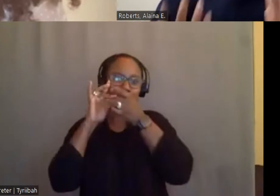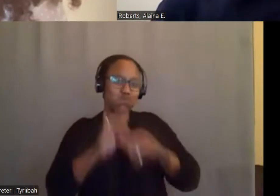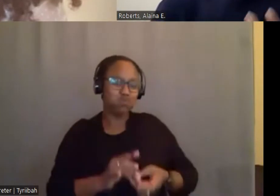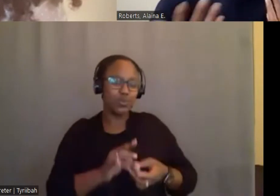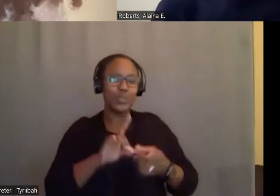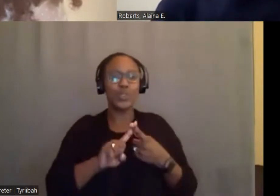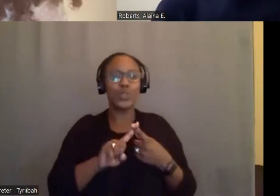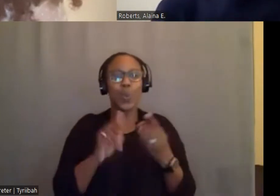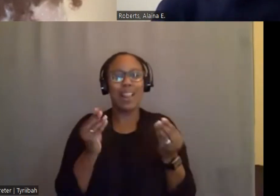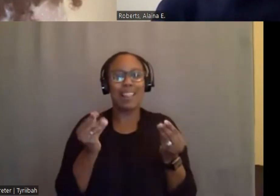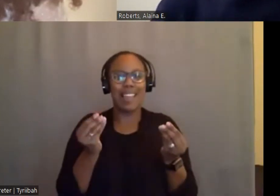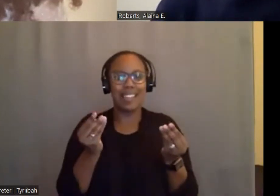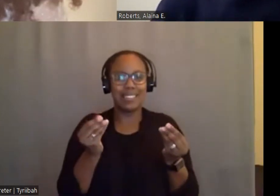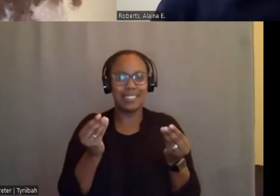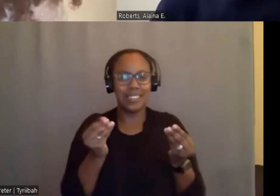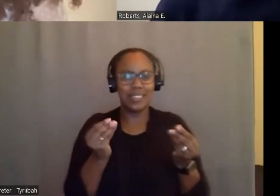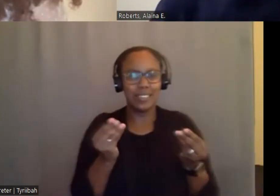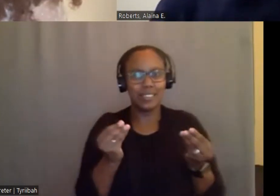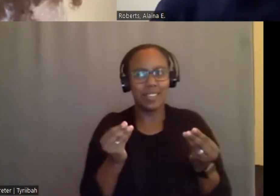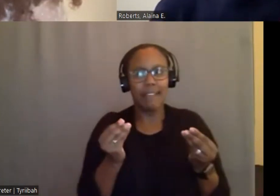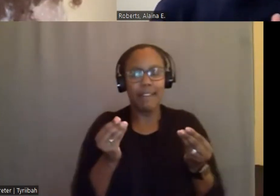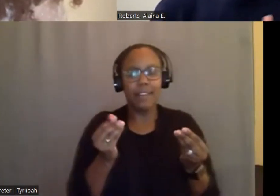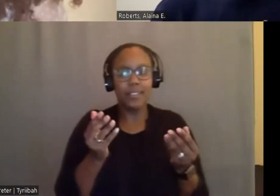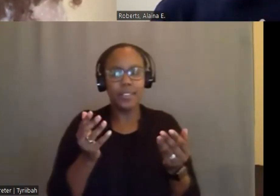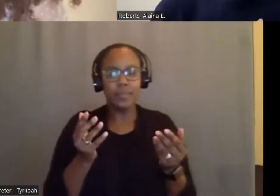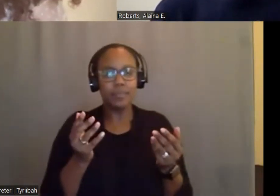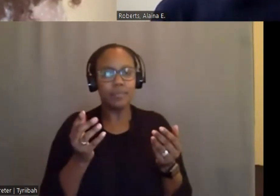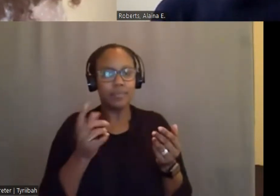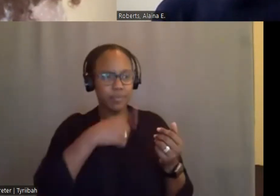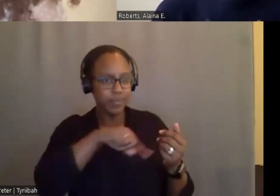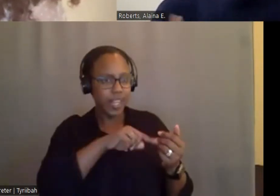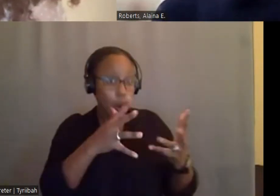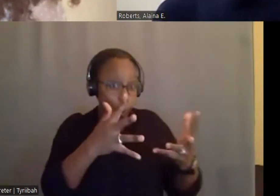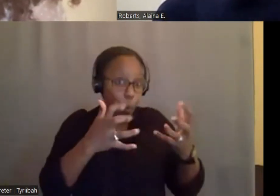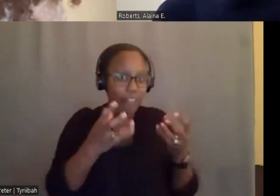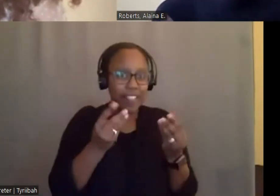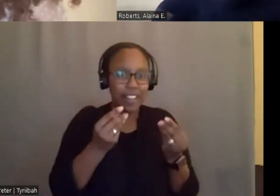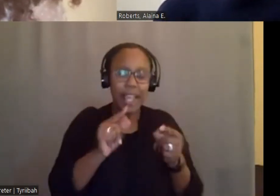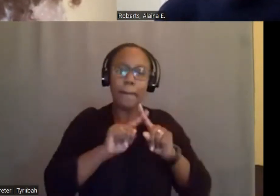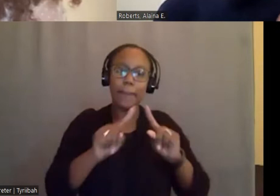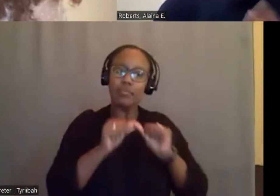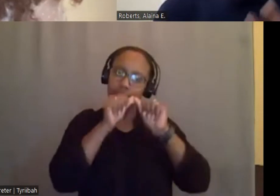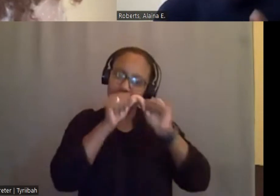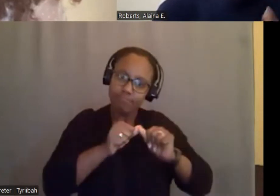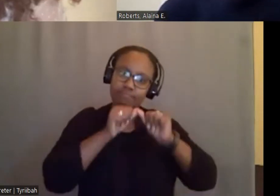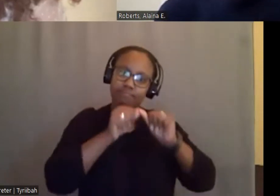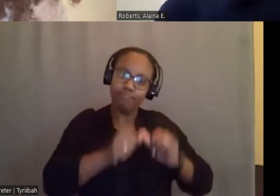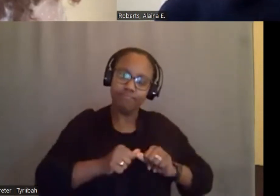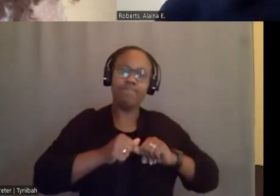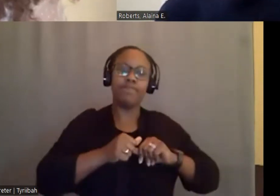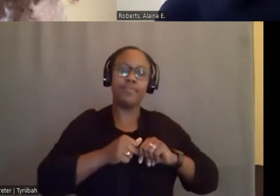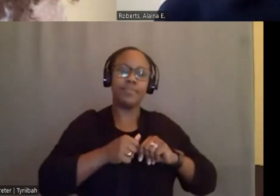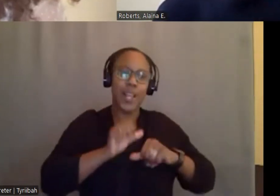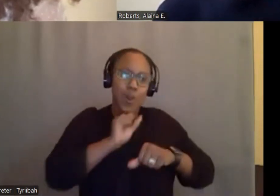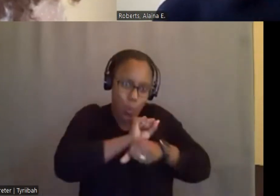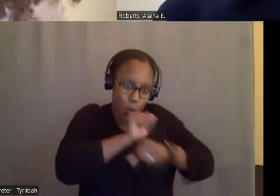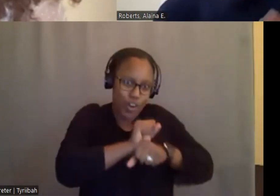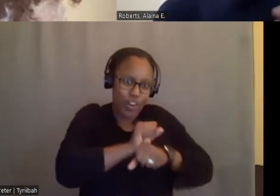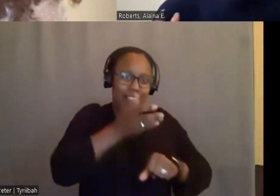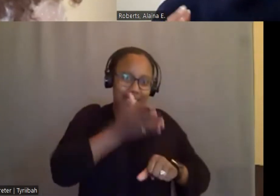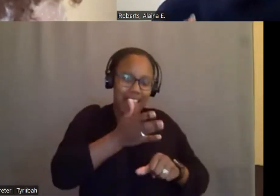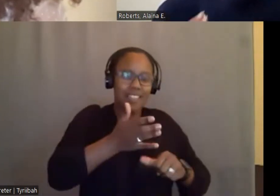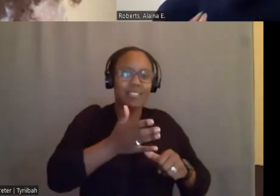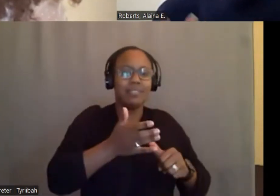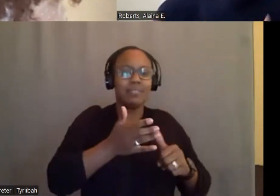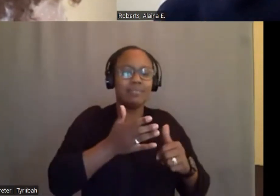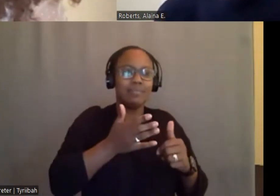they really wanted to not just obtain that land, but also maintain that land and their presence on that land. And so all